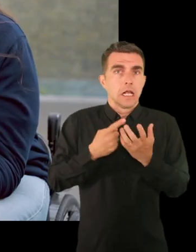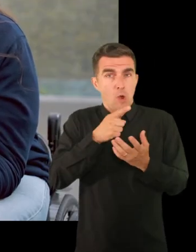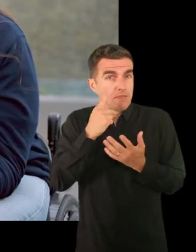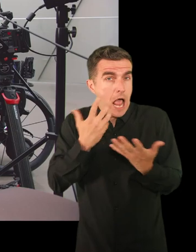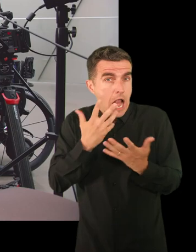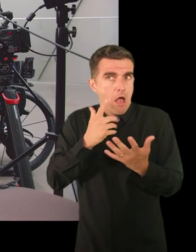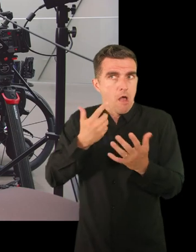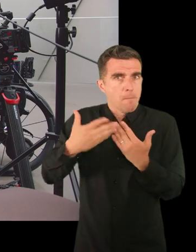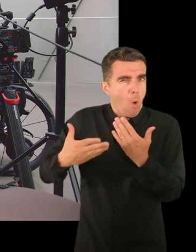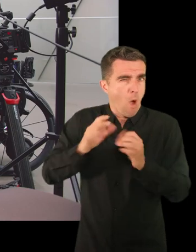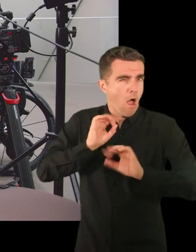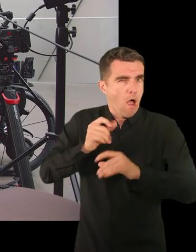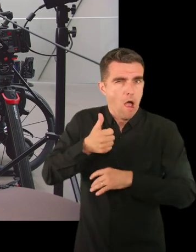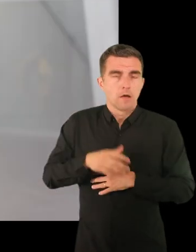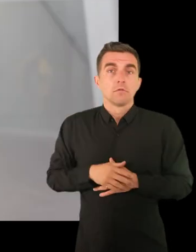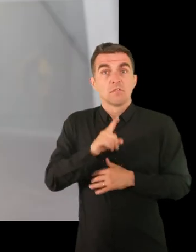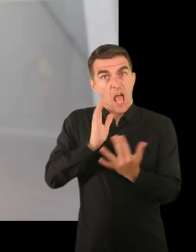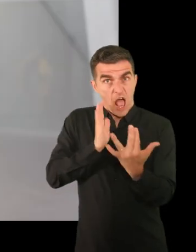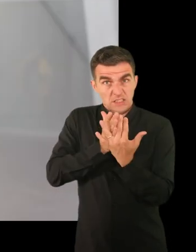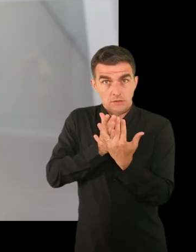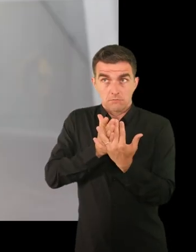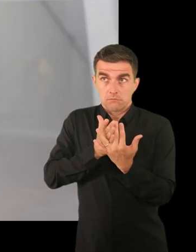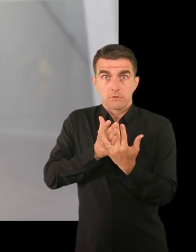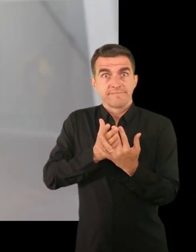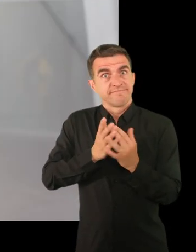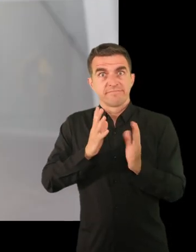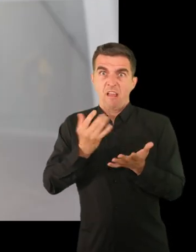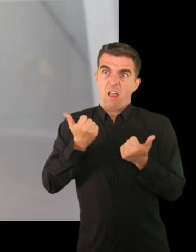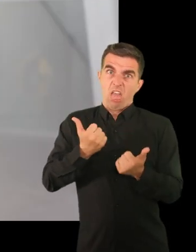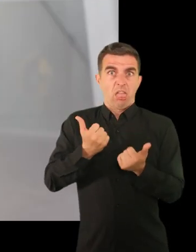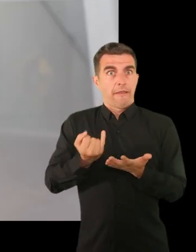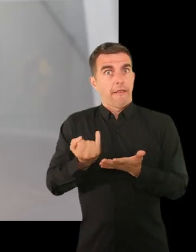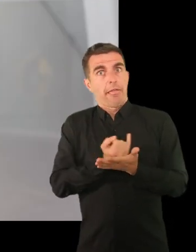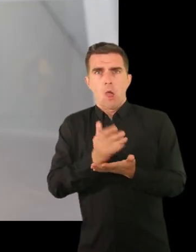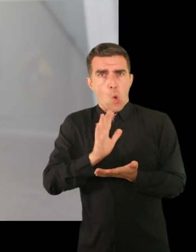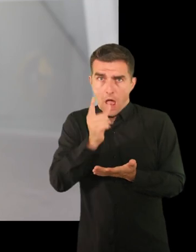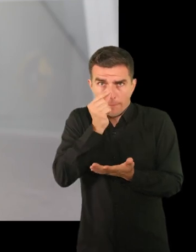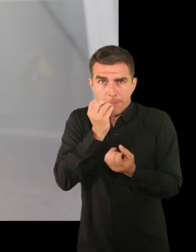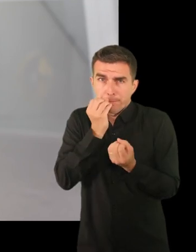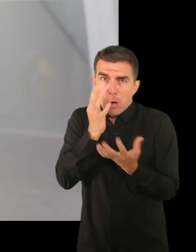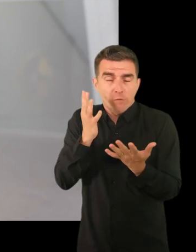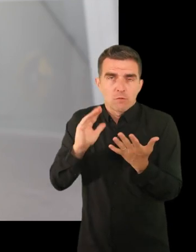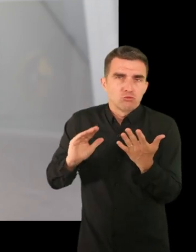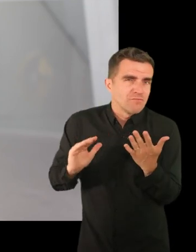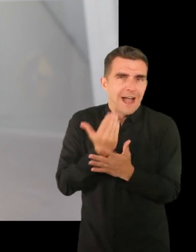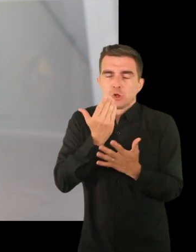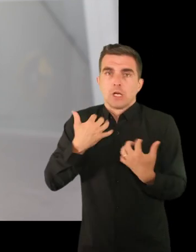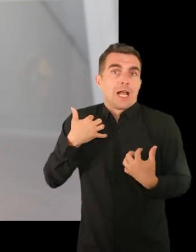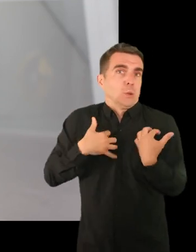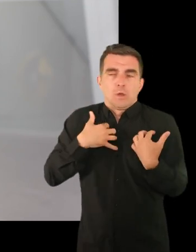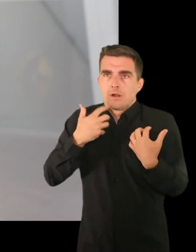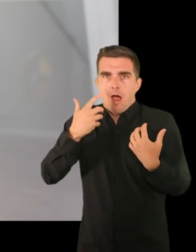that you could maybe speak a little bit more about? Accessibility doesn't have to be ugly. Like, it can still be beautiful, it can still be